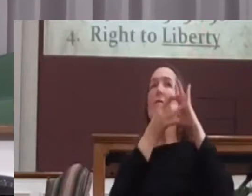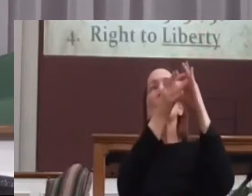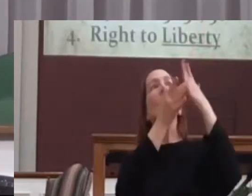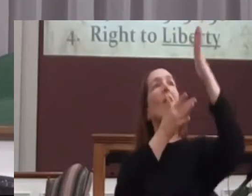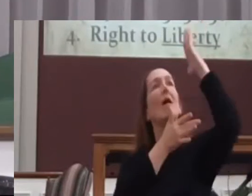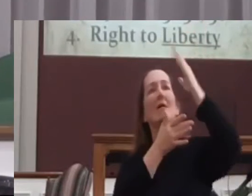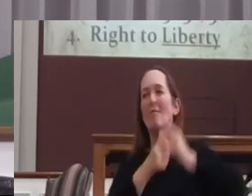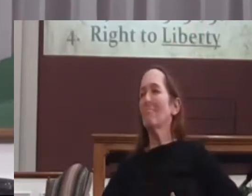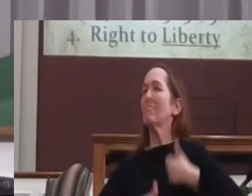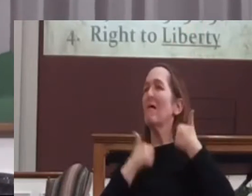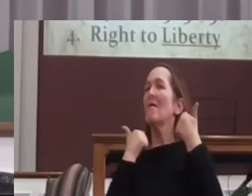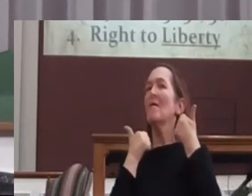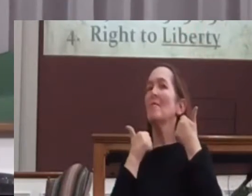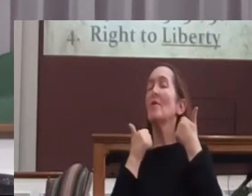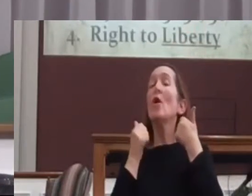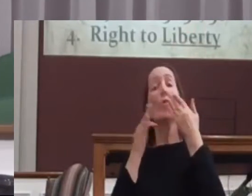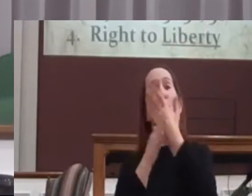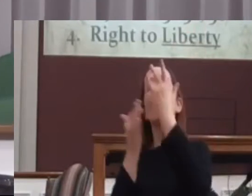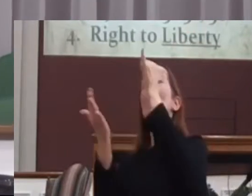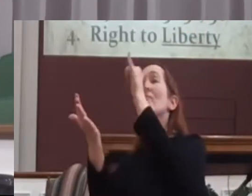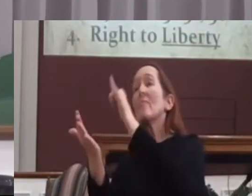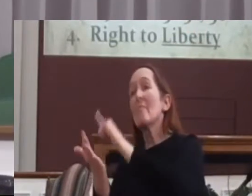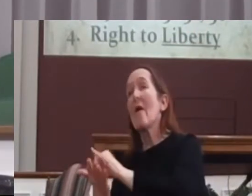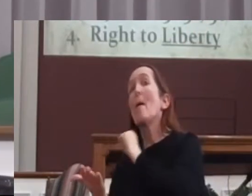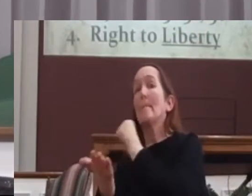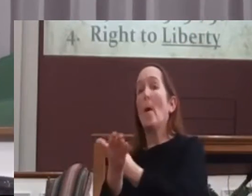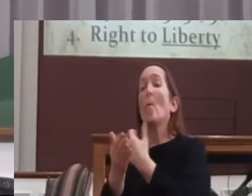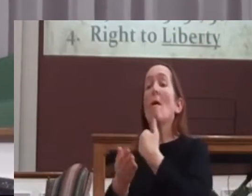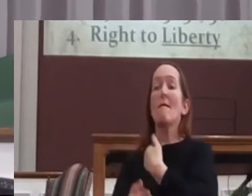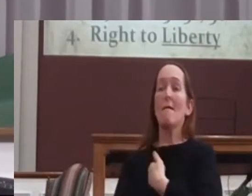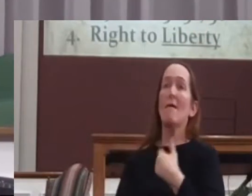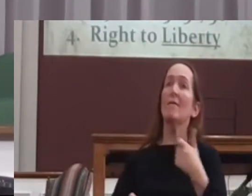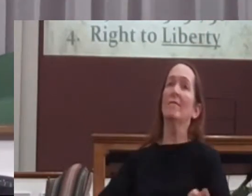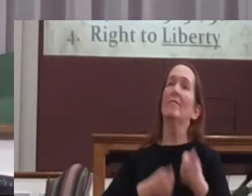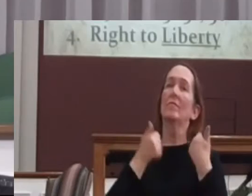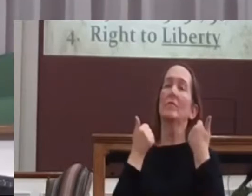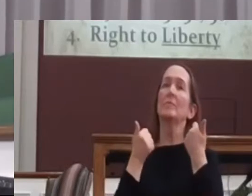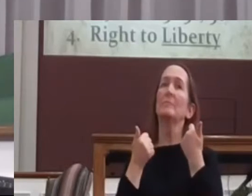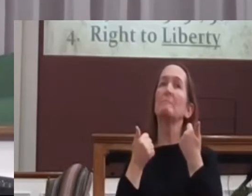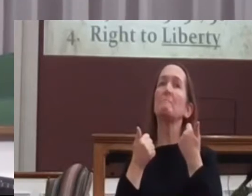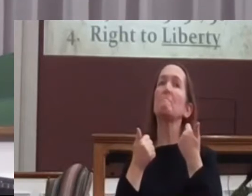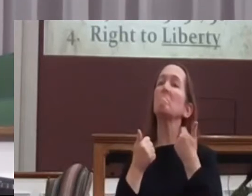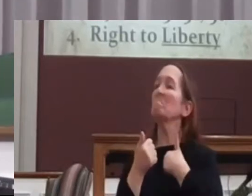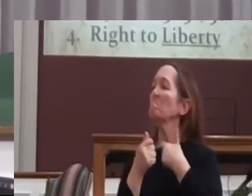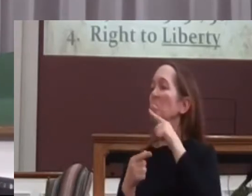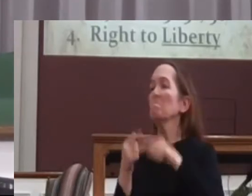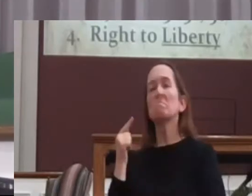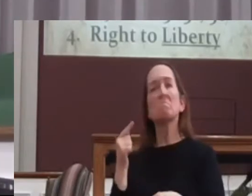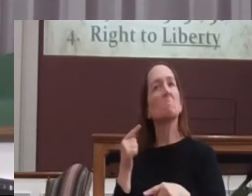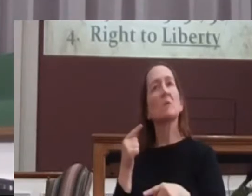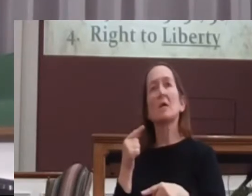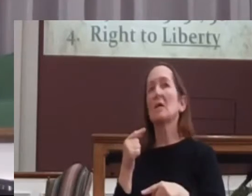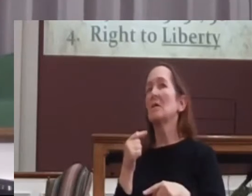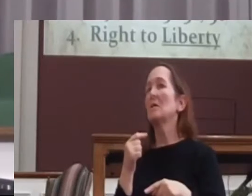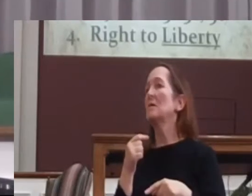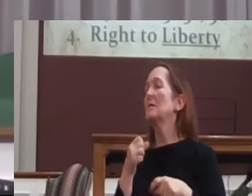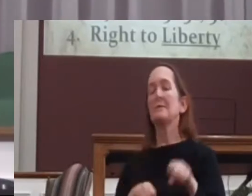came the Son of God alive. And it is by that power that I